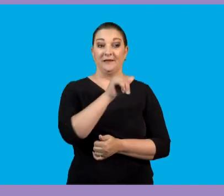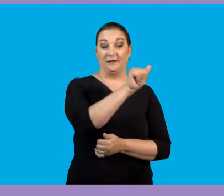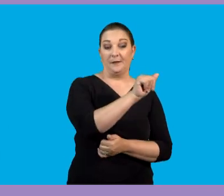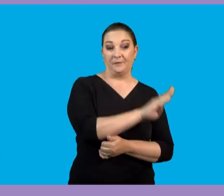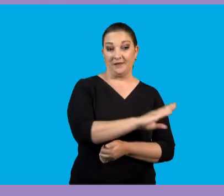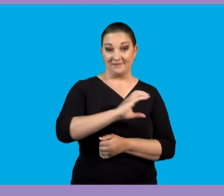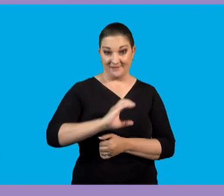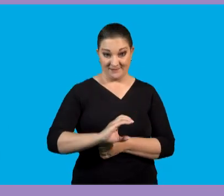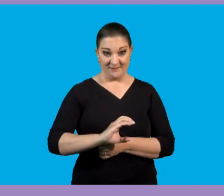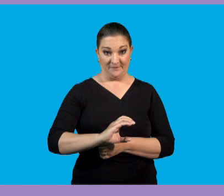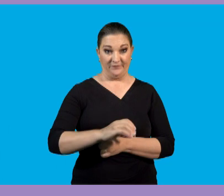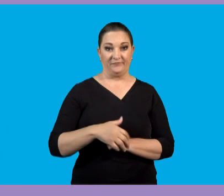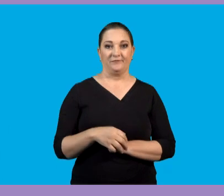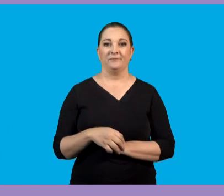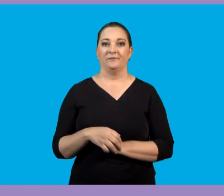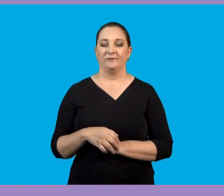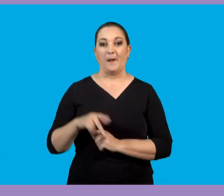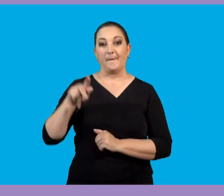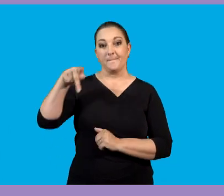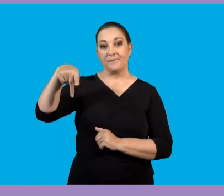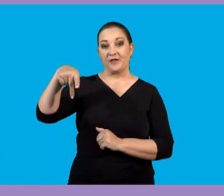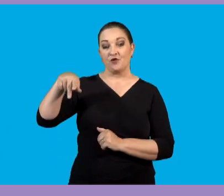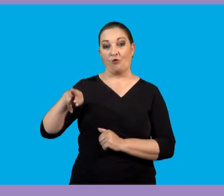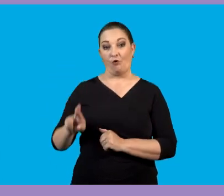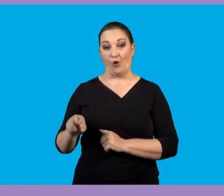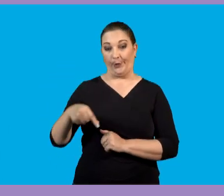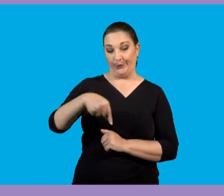ABC and triangle PRQ.